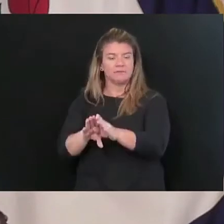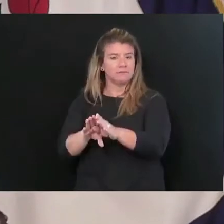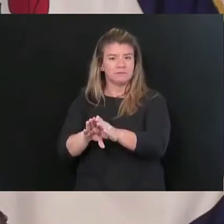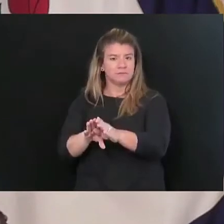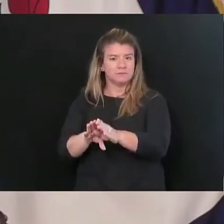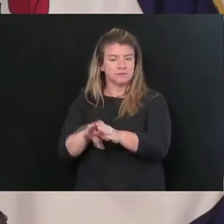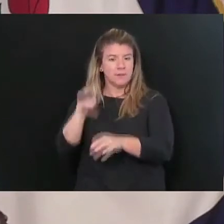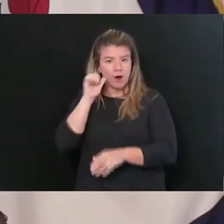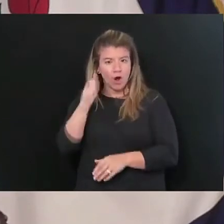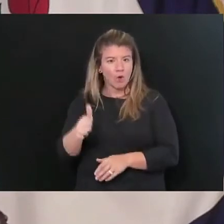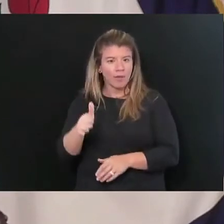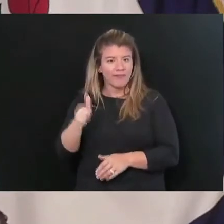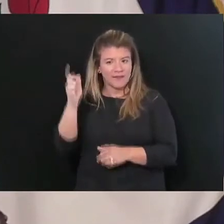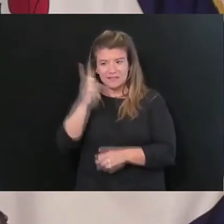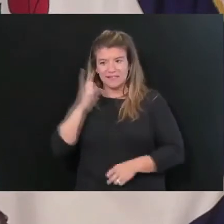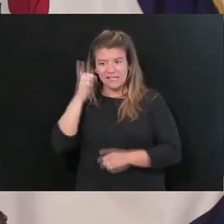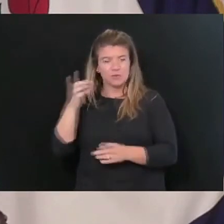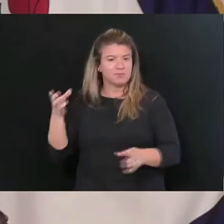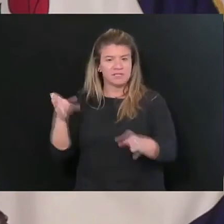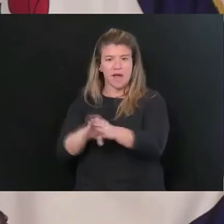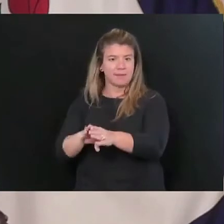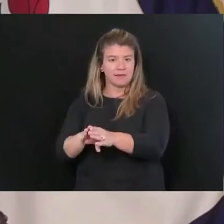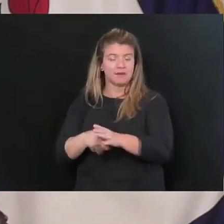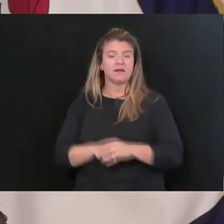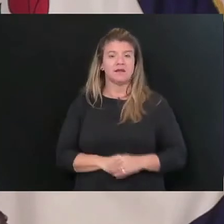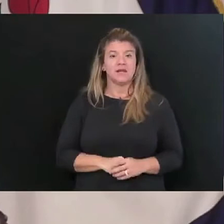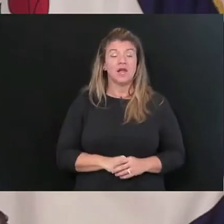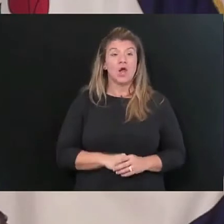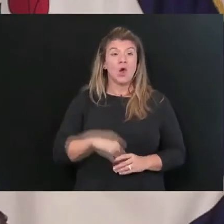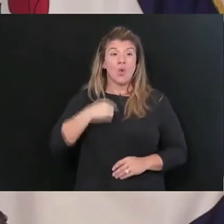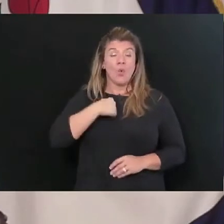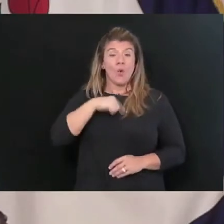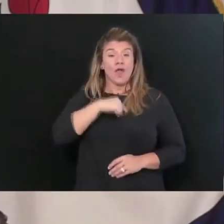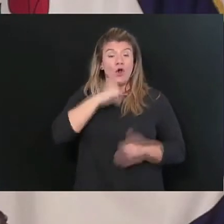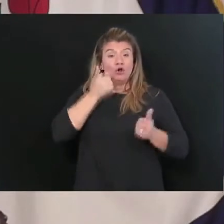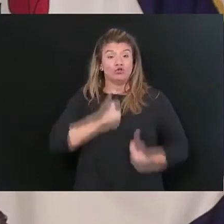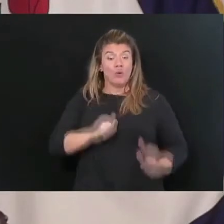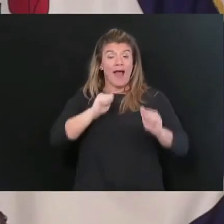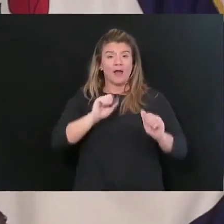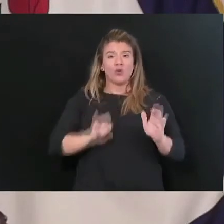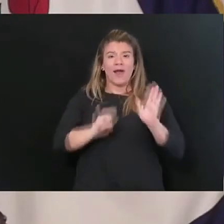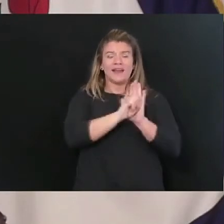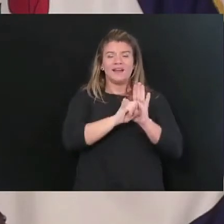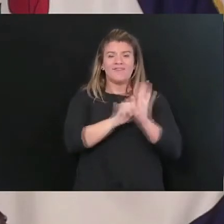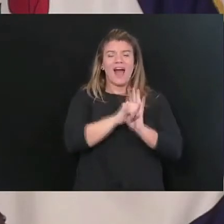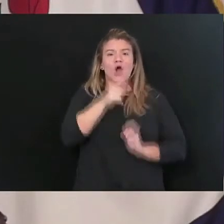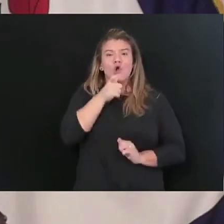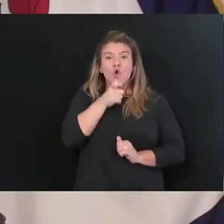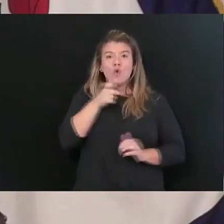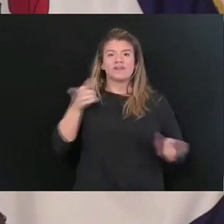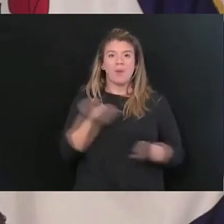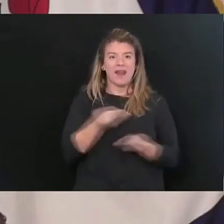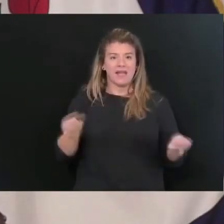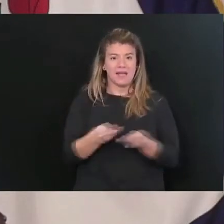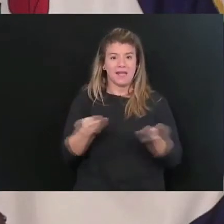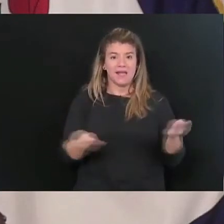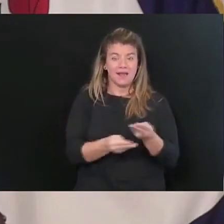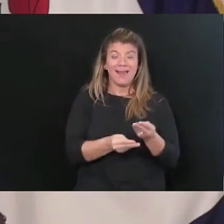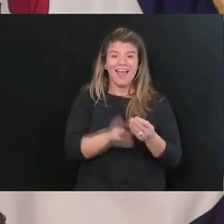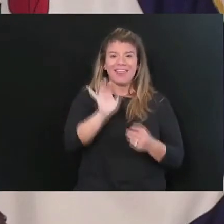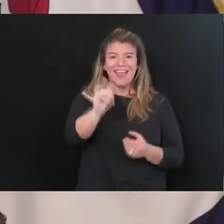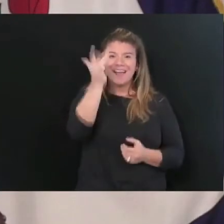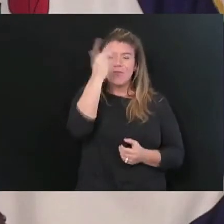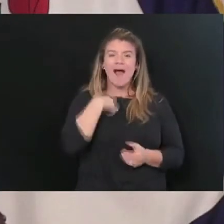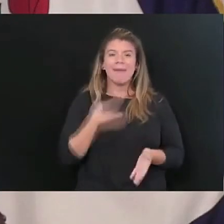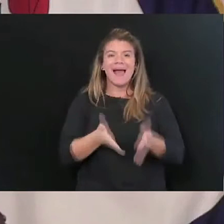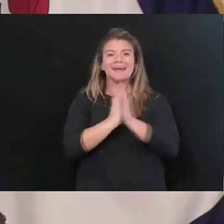it down tomorrow. You know, we are trying to identify the spreaders by doing the additional testing. If